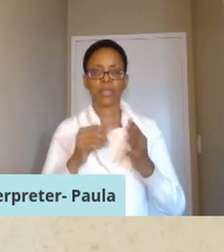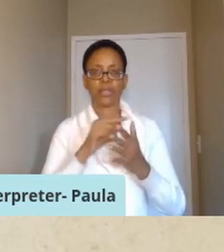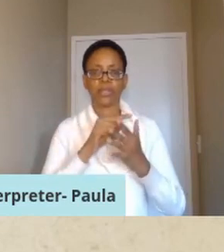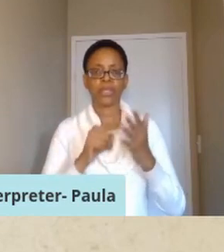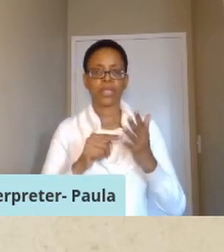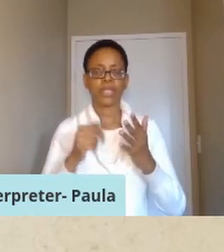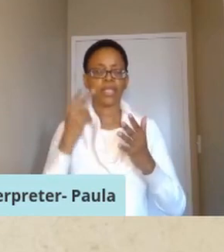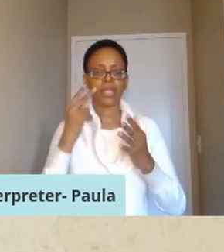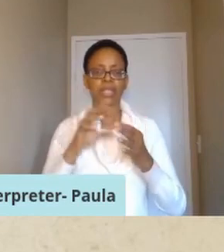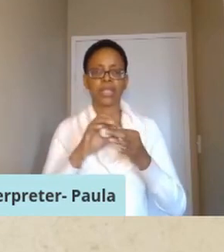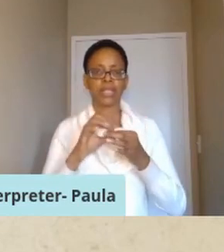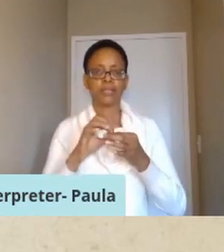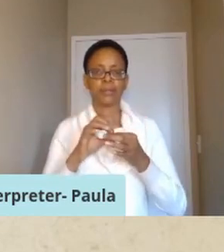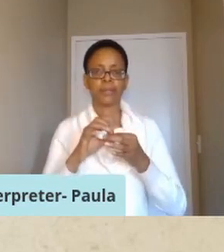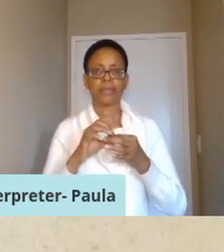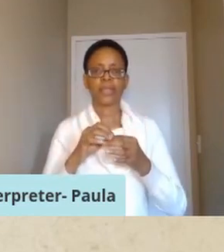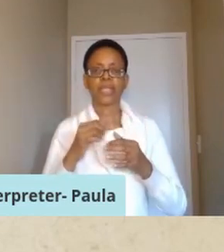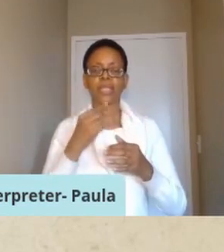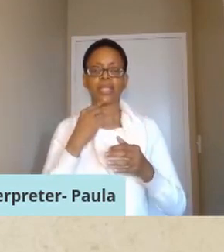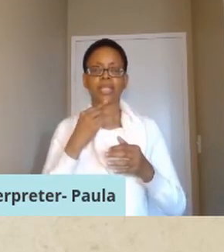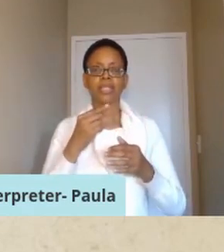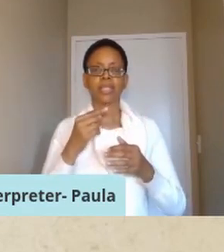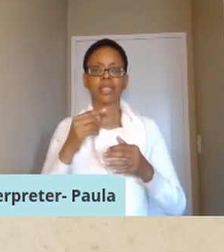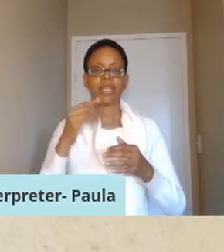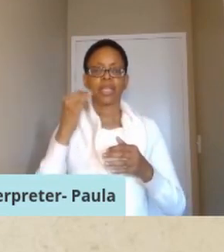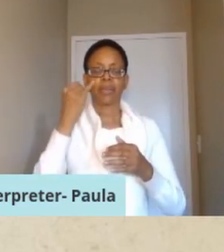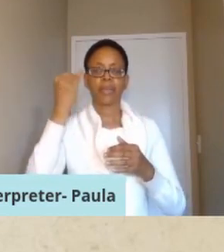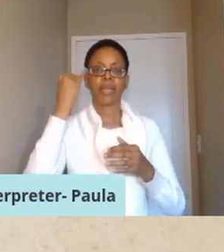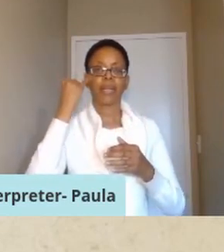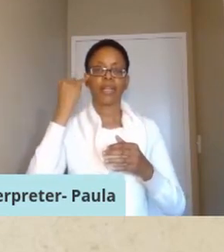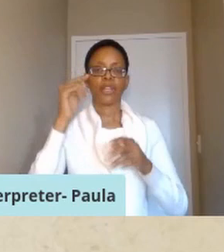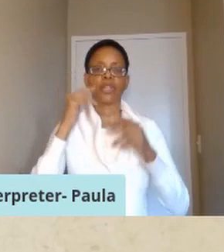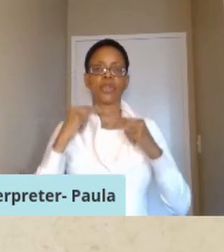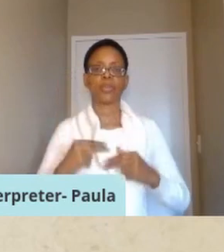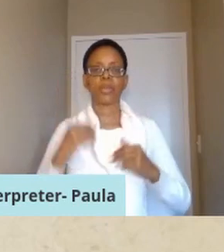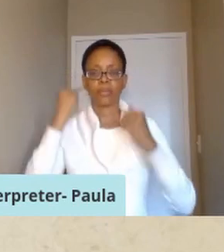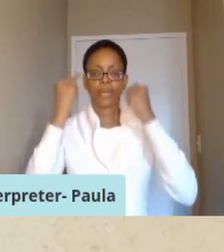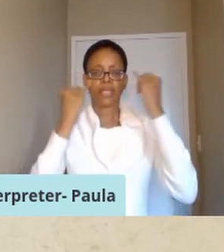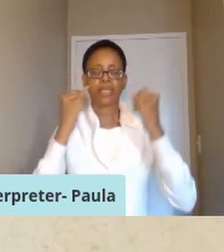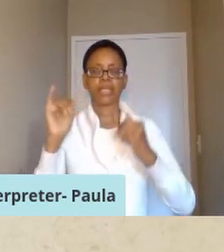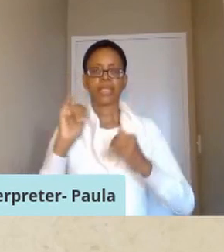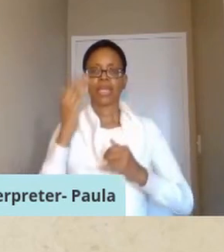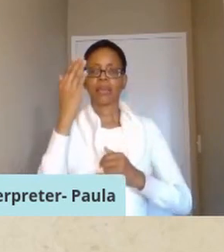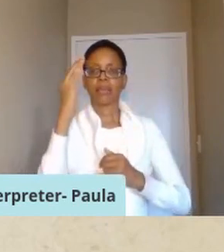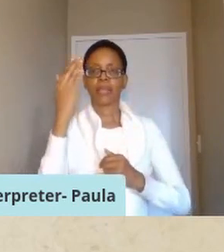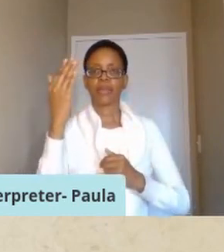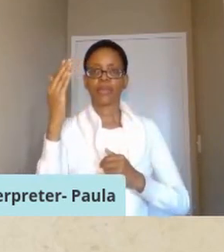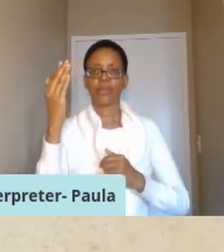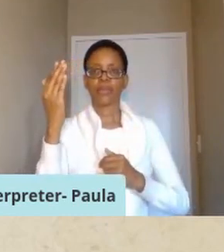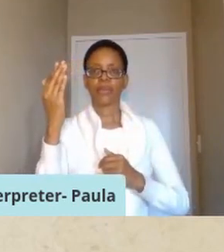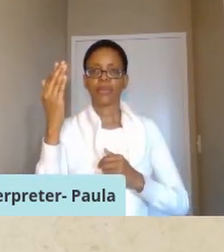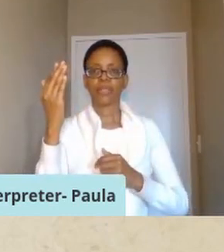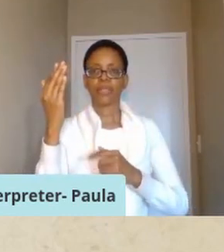him, the human faculty of imagination is like a mirror upon which a succession of ideas reflects from the